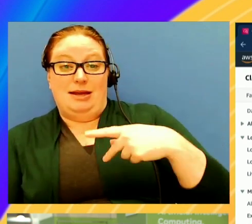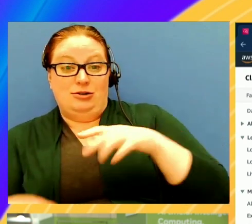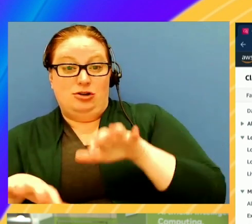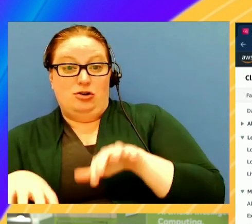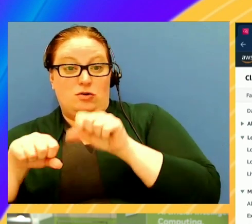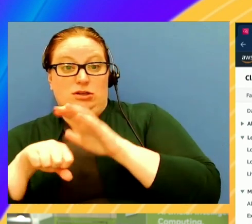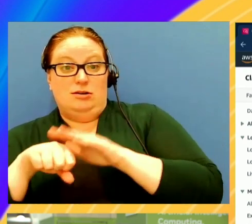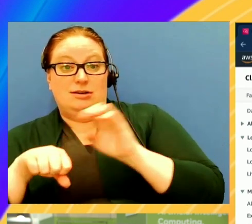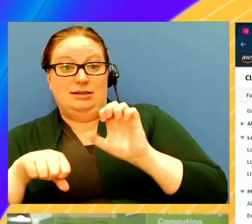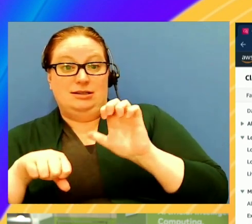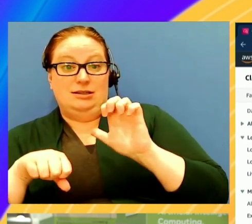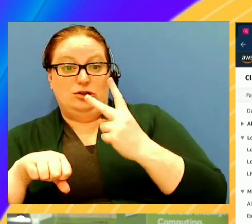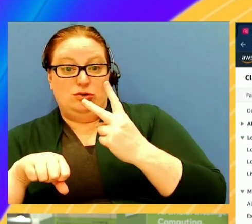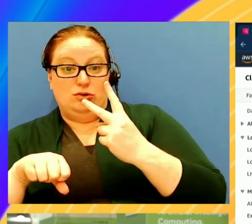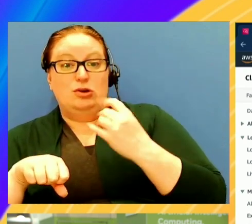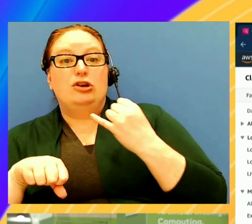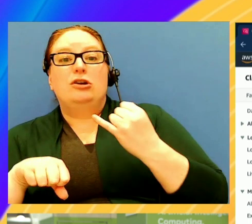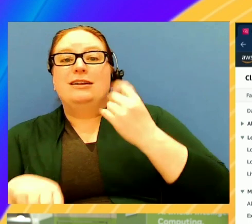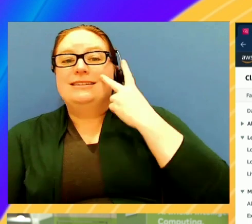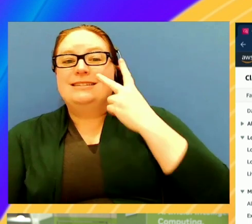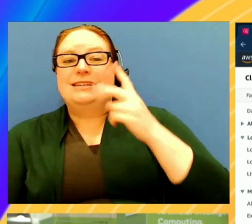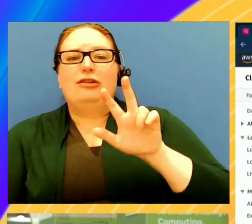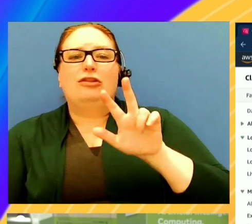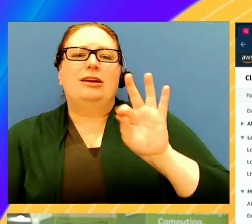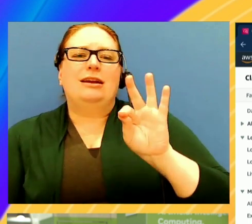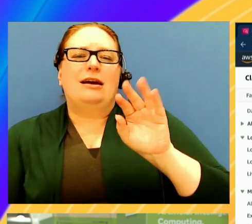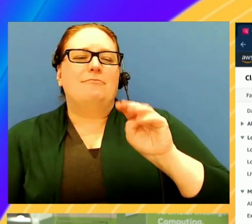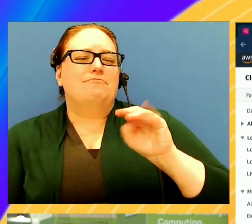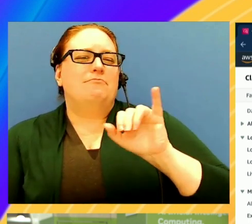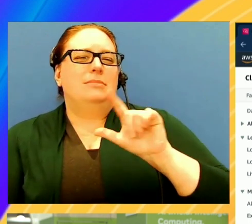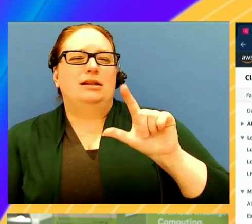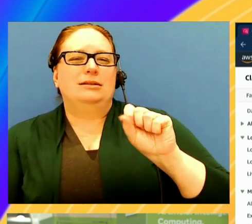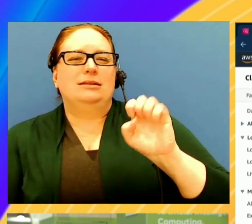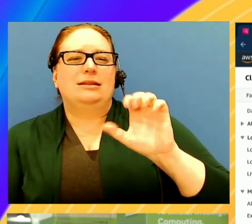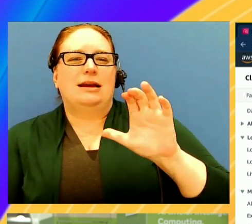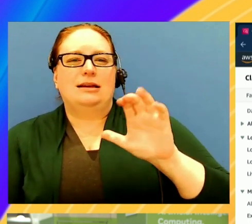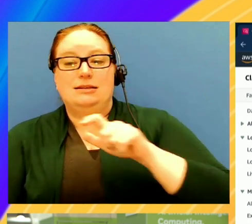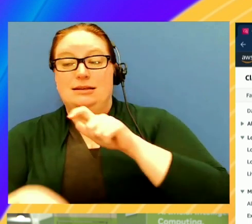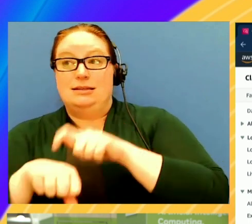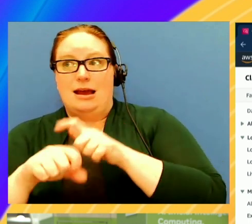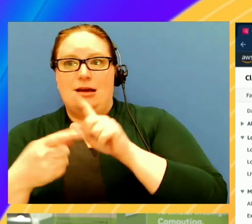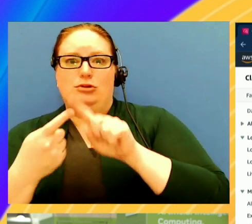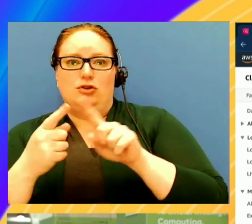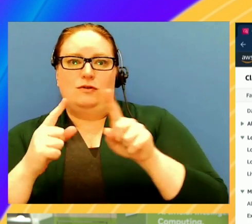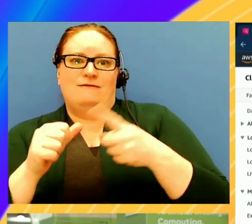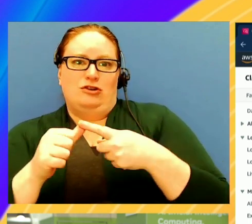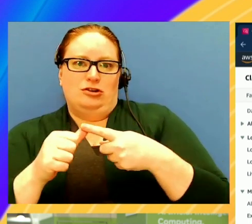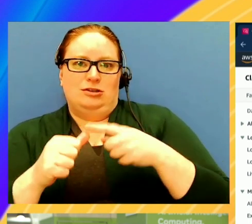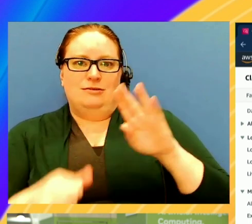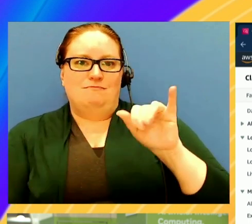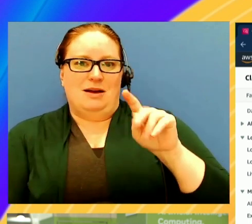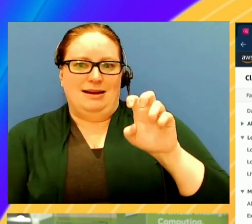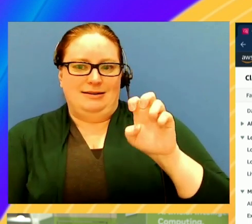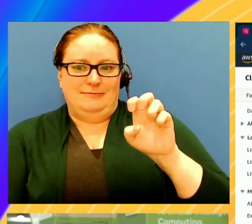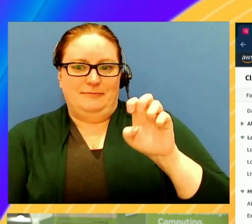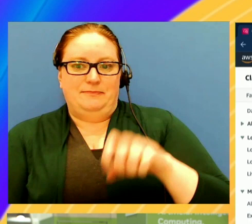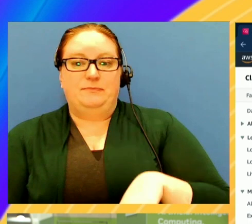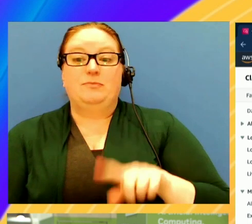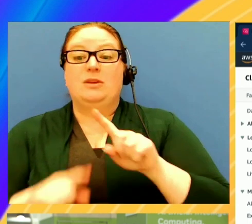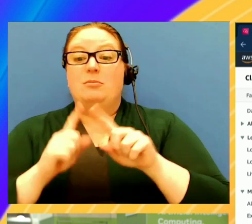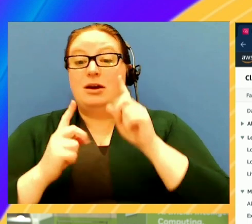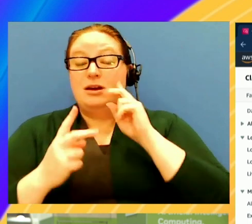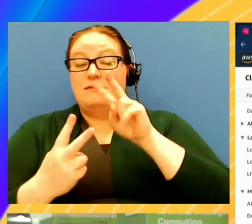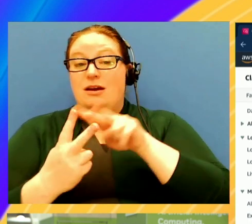EC2 currently see 39 milliseconds as the time to first byte. But if I alternate